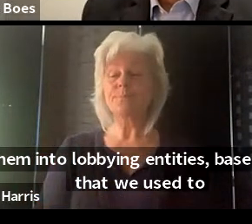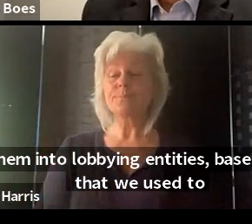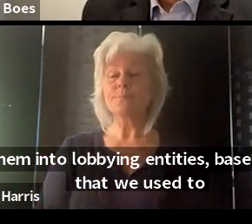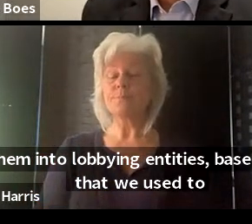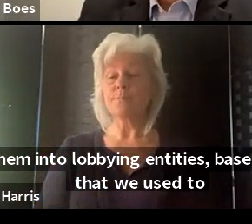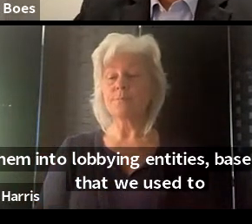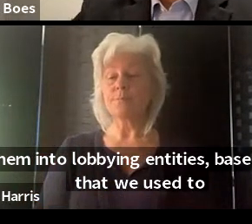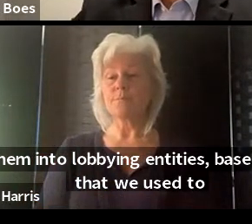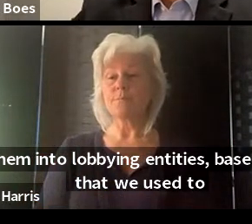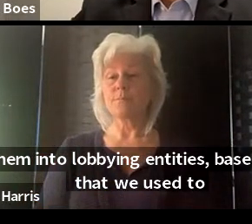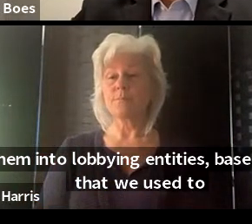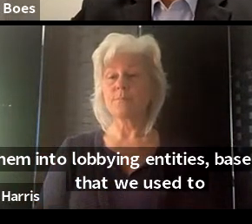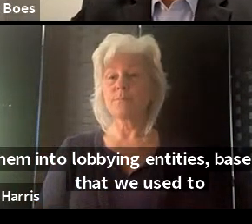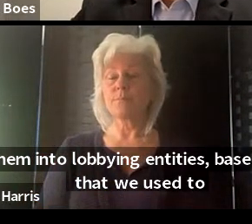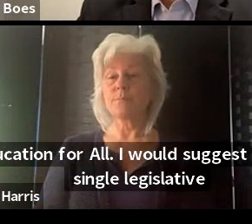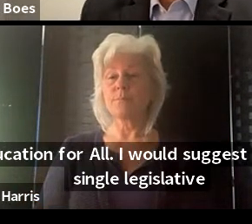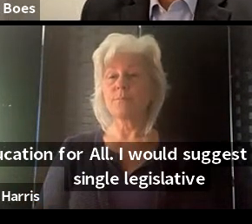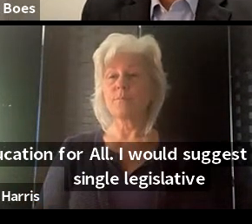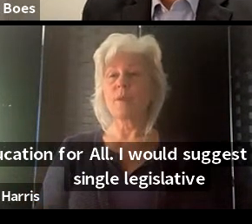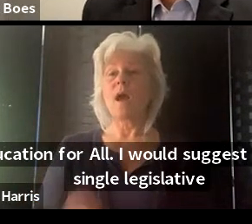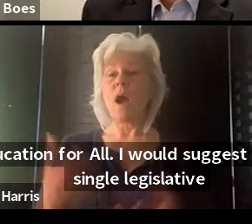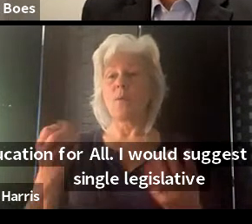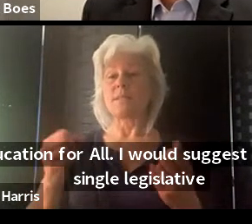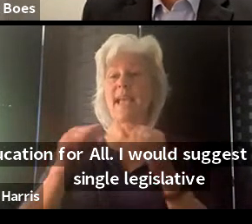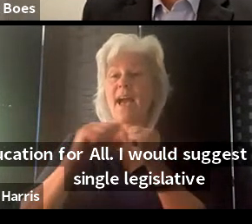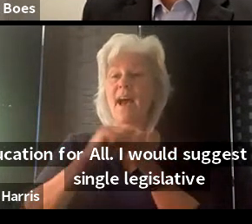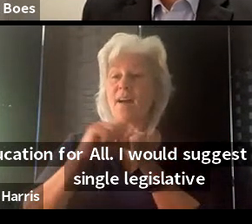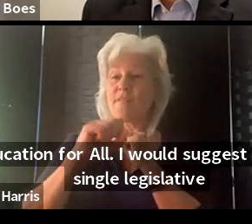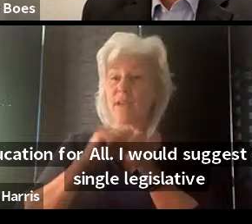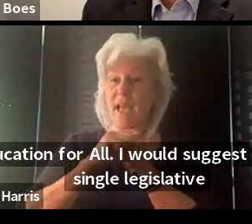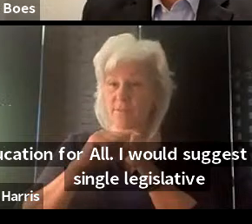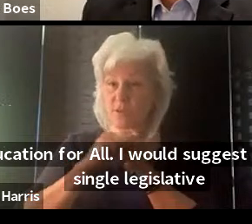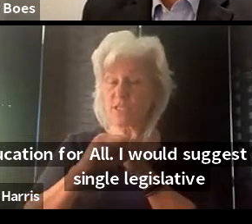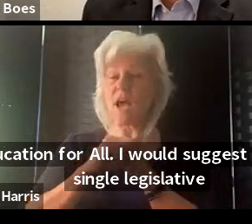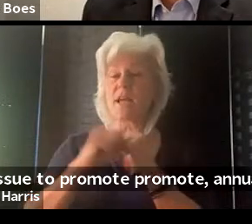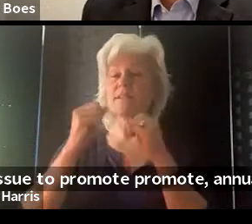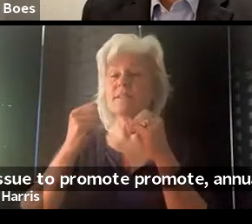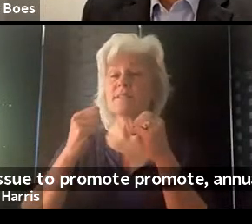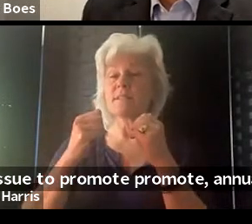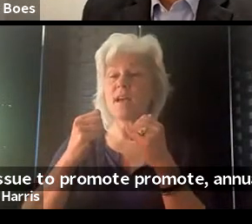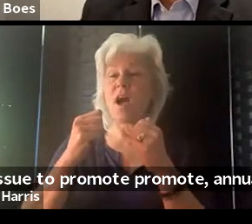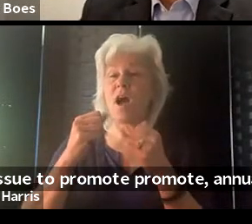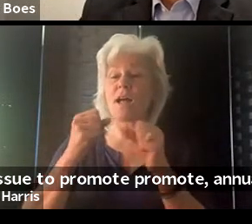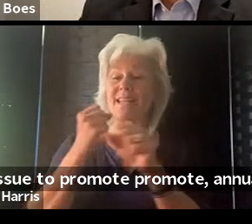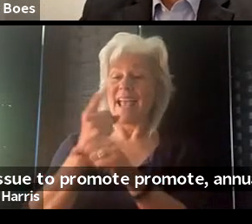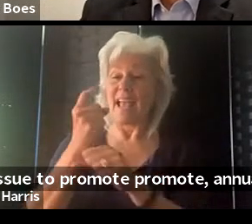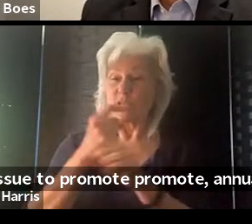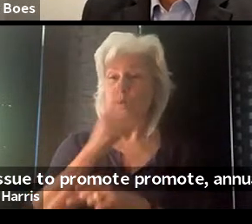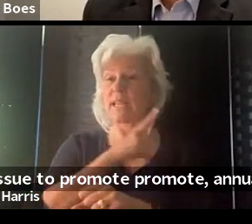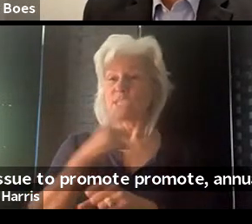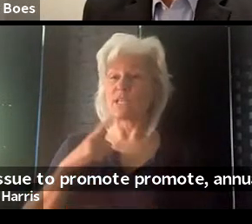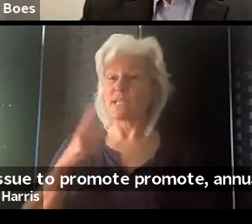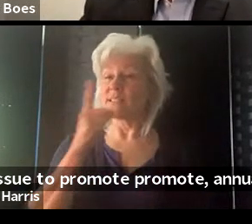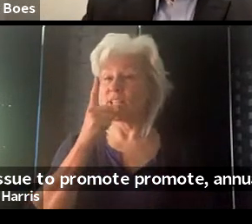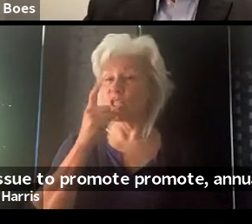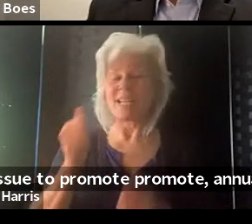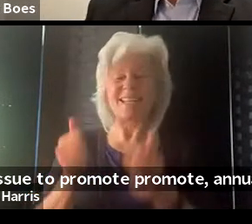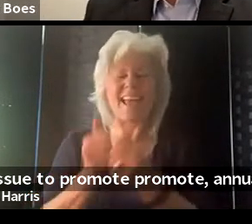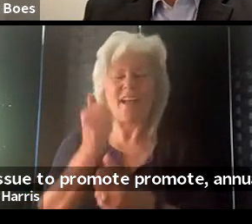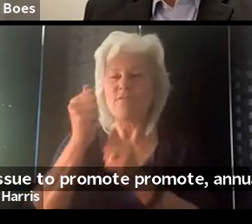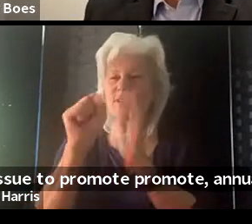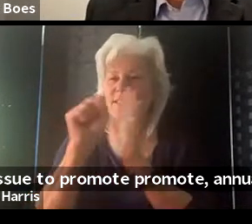I would like to see it advertised and promoted on an annual legislator's luncheon in each state, where tables